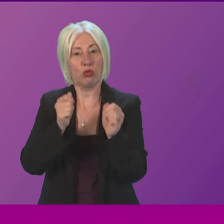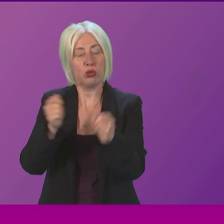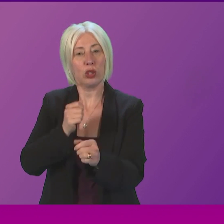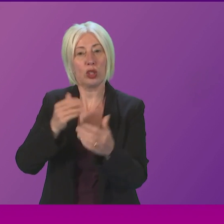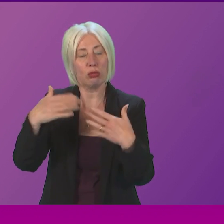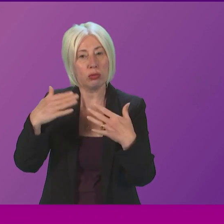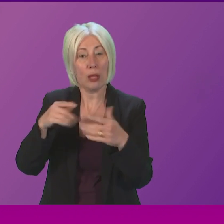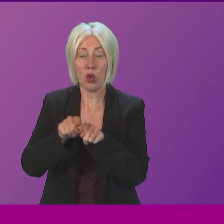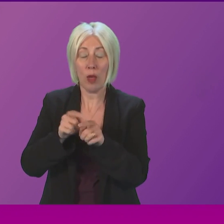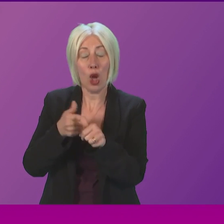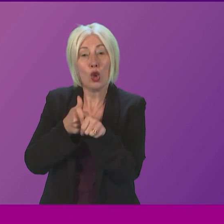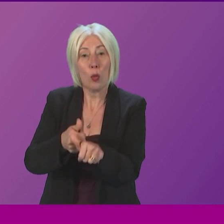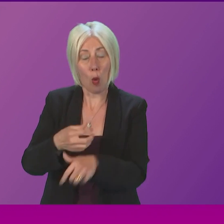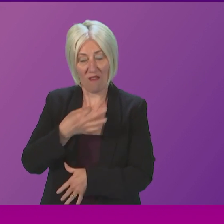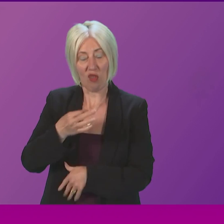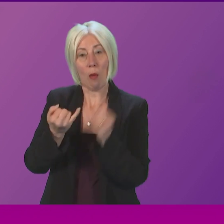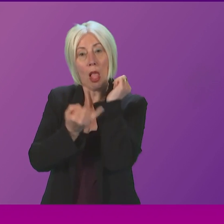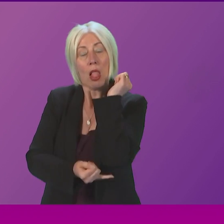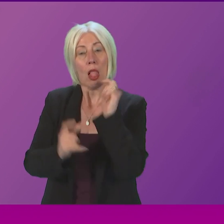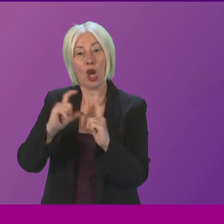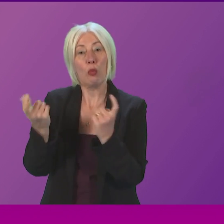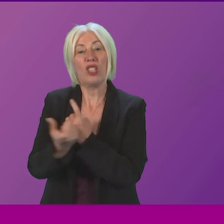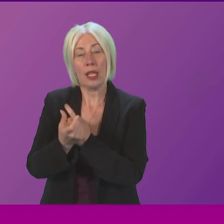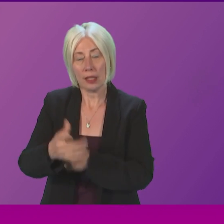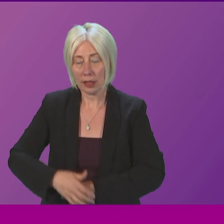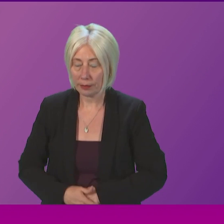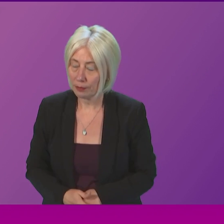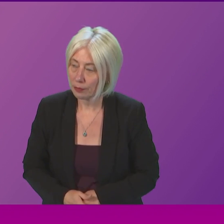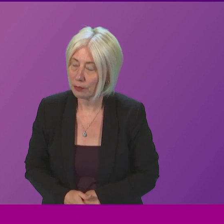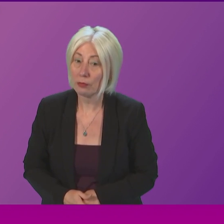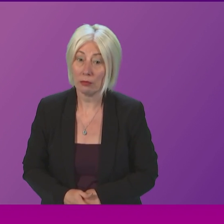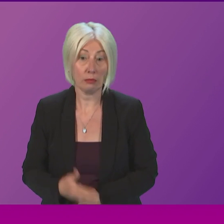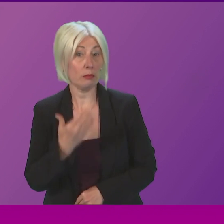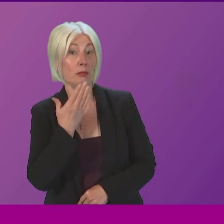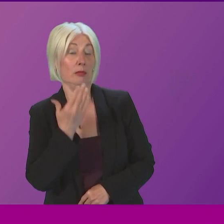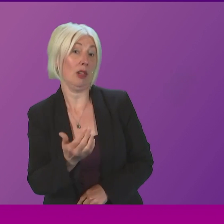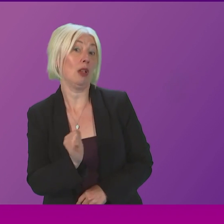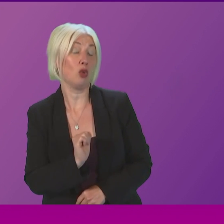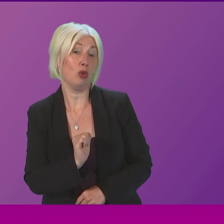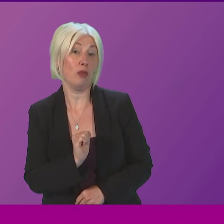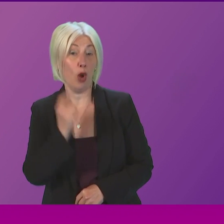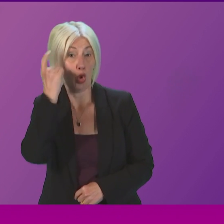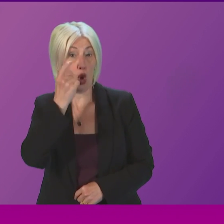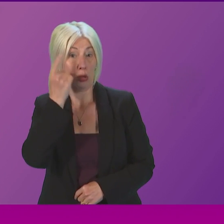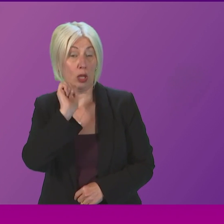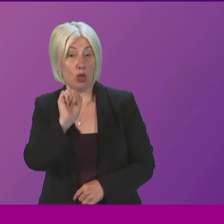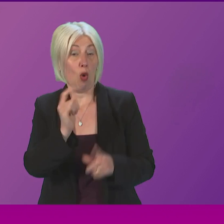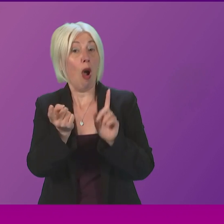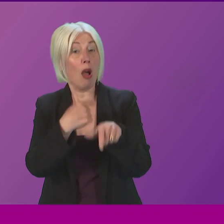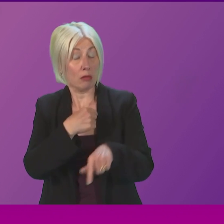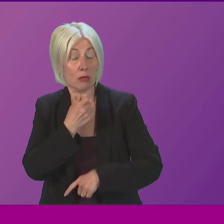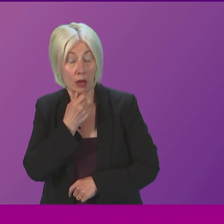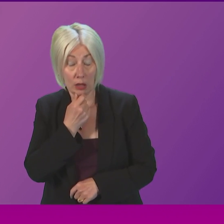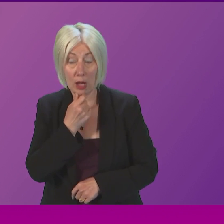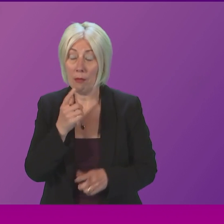vulnerable communities through a climate justice fund. Mark Ruskell. Can I thank the First Minister for that considered answer? There is, of course,